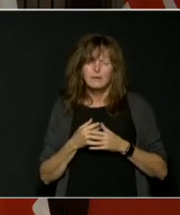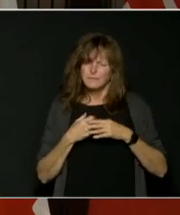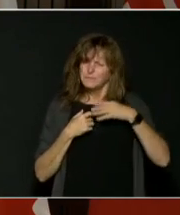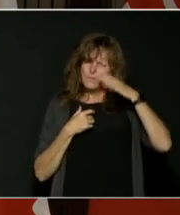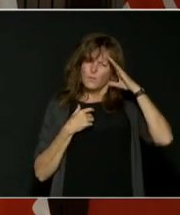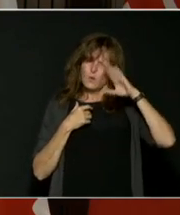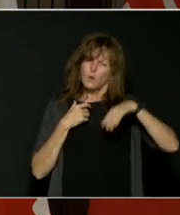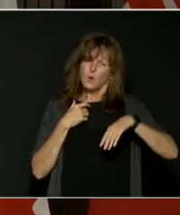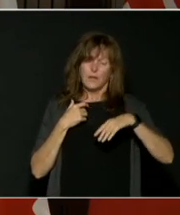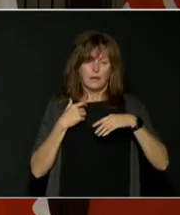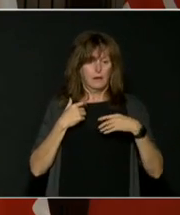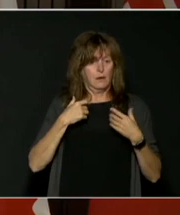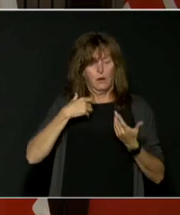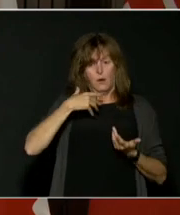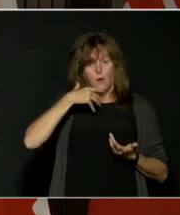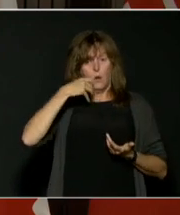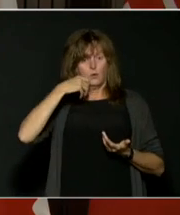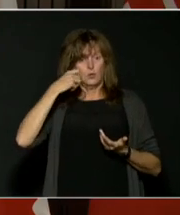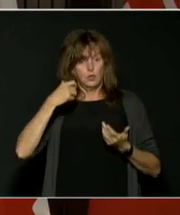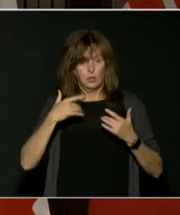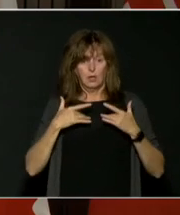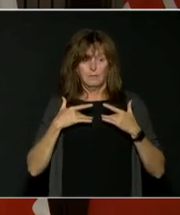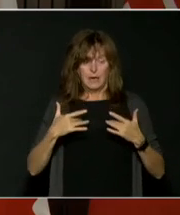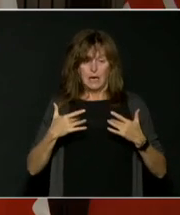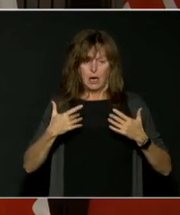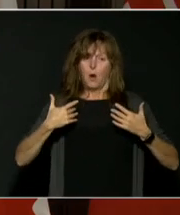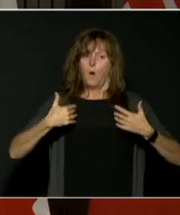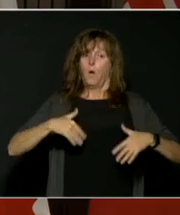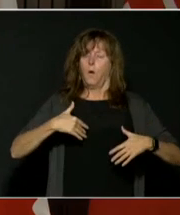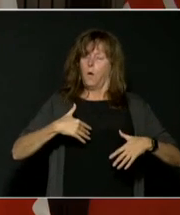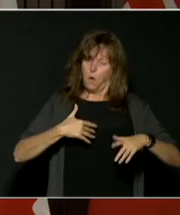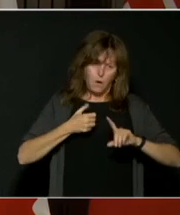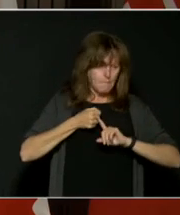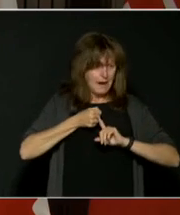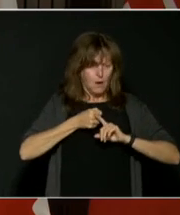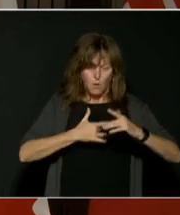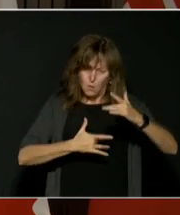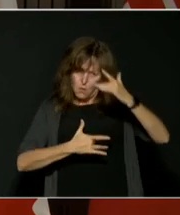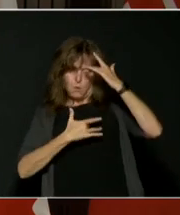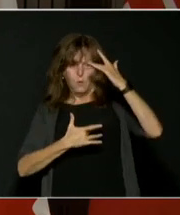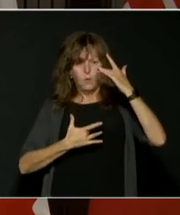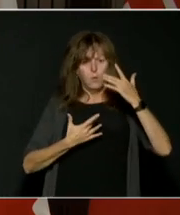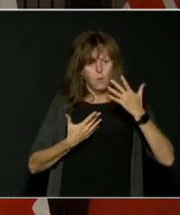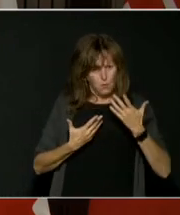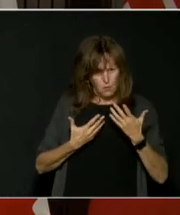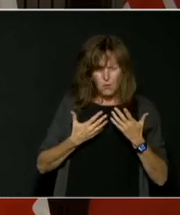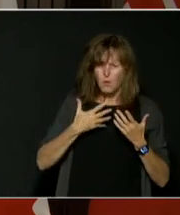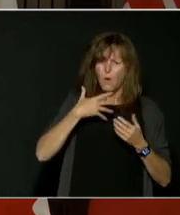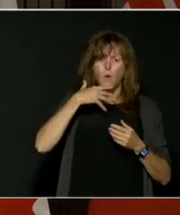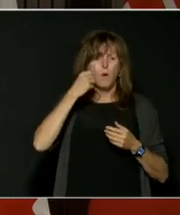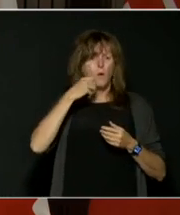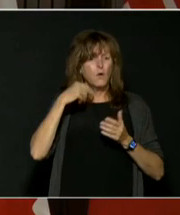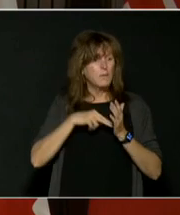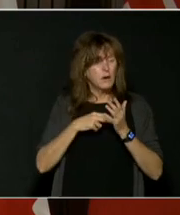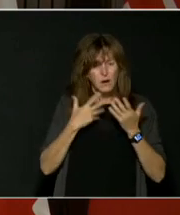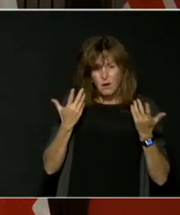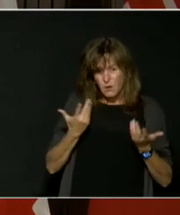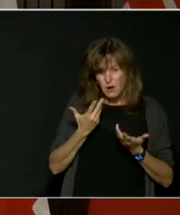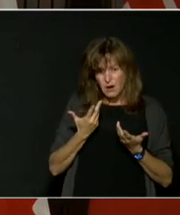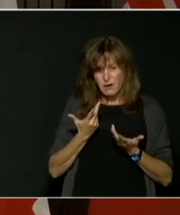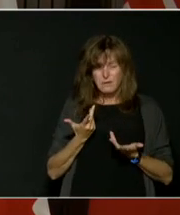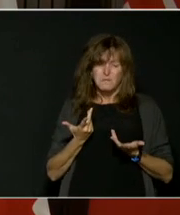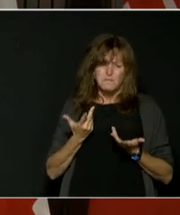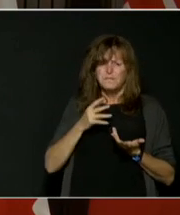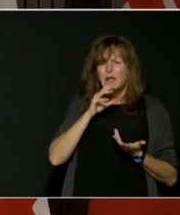more serious infection. And of course, one says, well, how old is older? And it starts at around 50